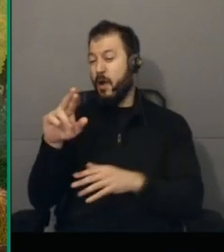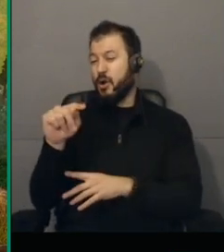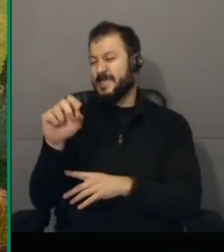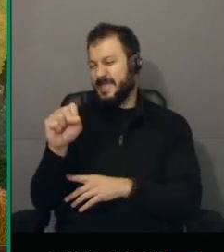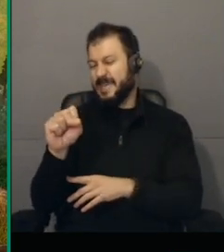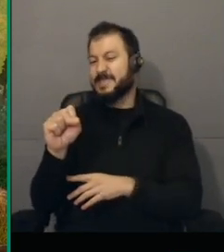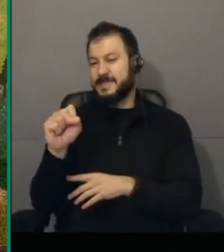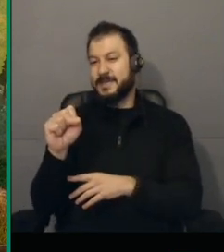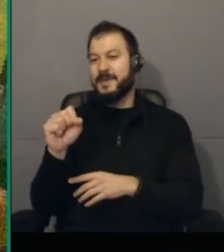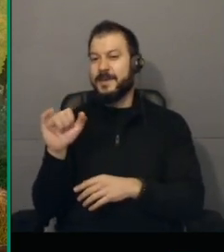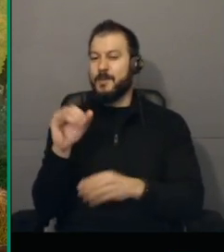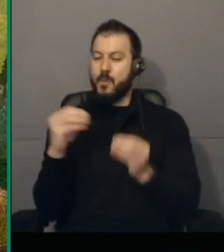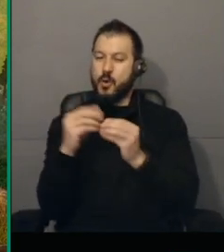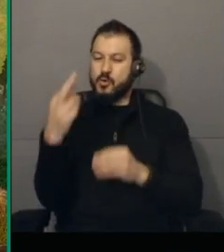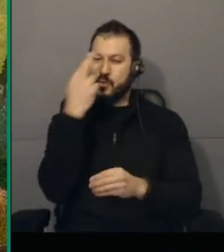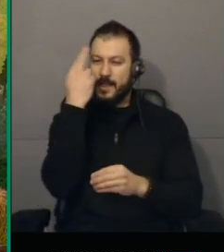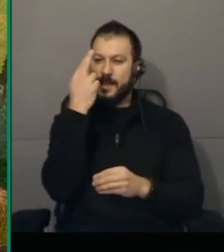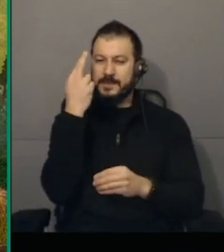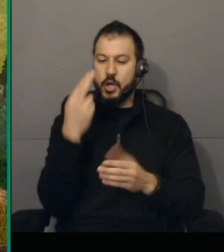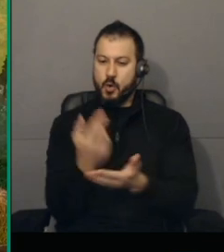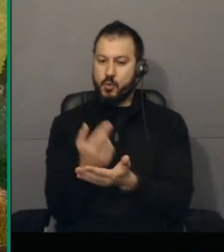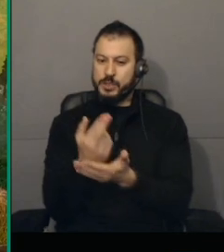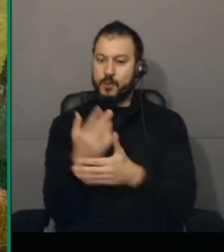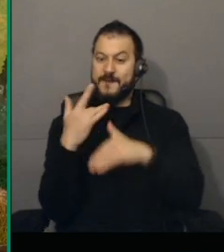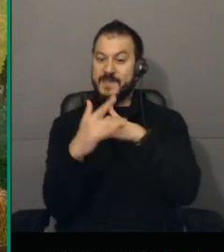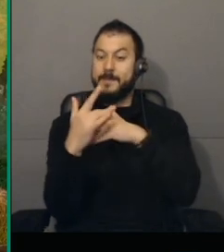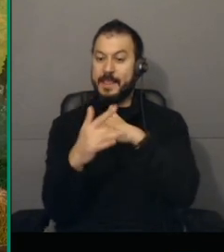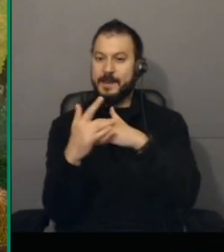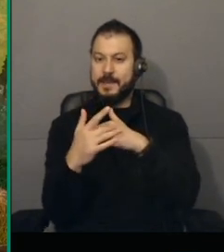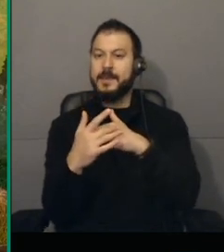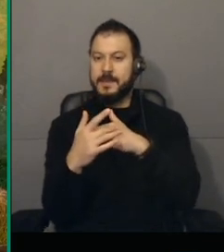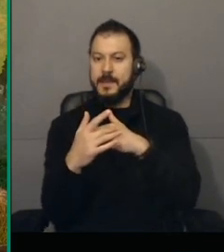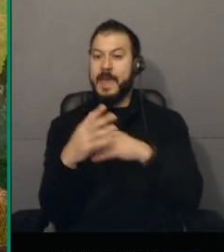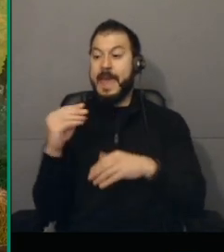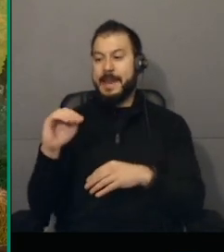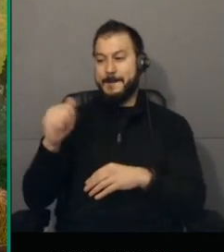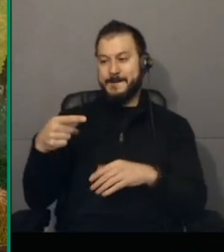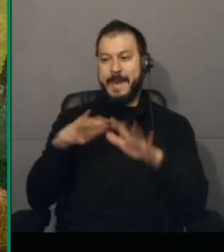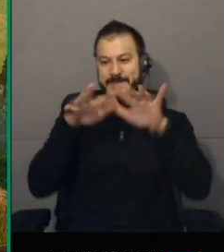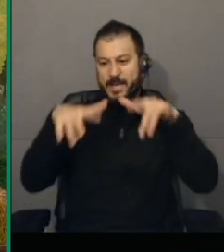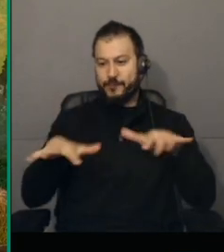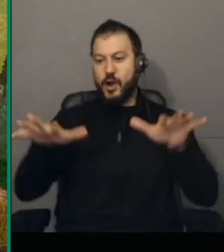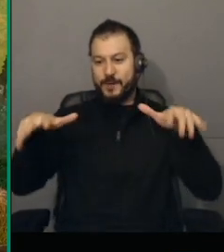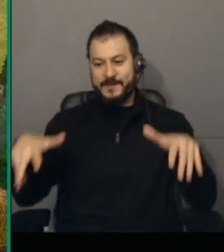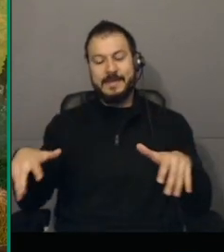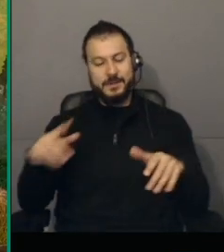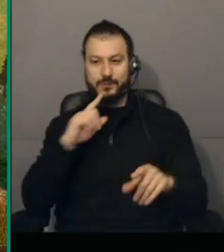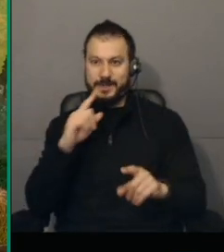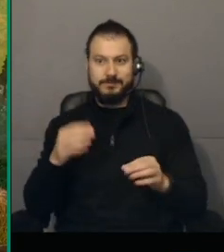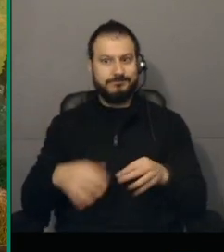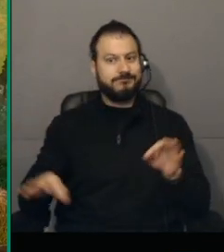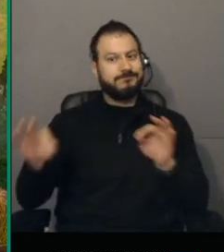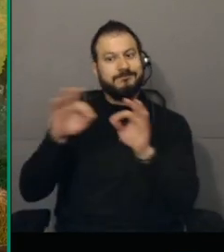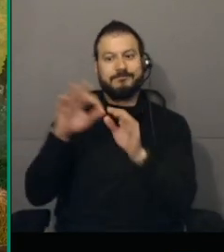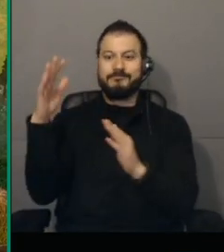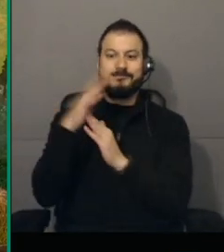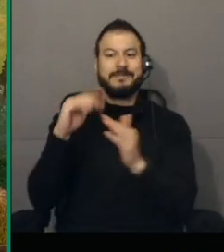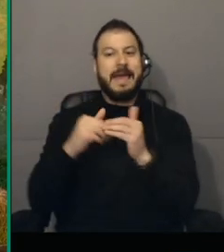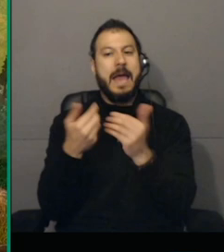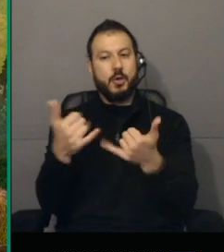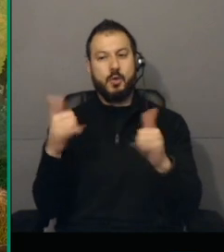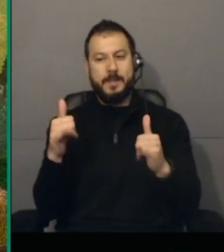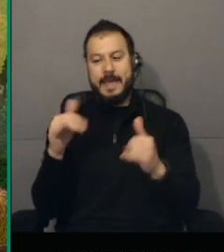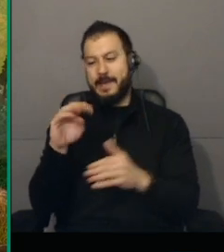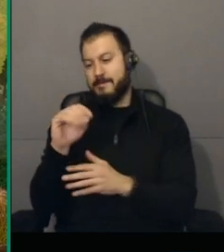games like AoE, the more you realize that resource availability, but also map topography, are the determining factors in how you play a